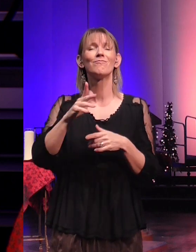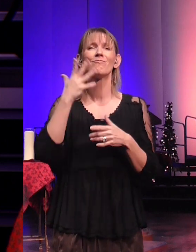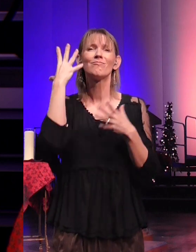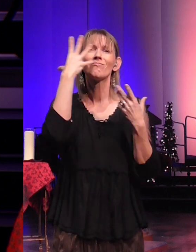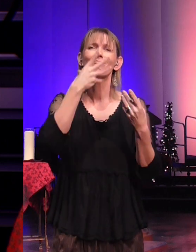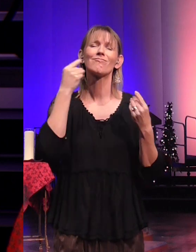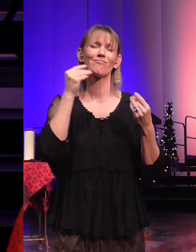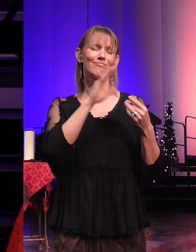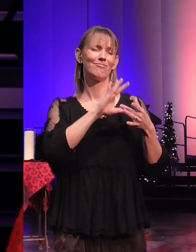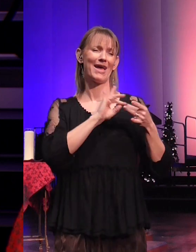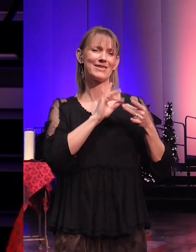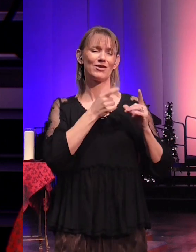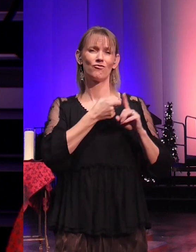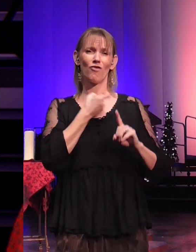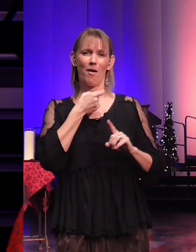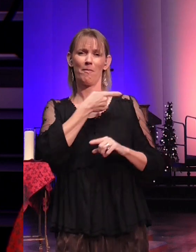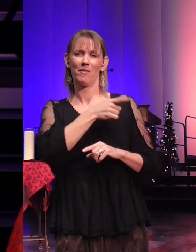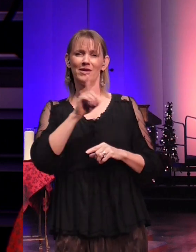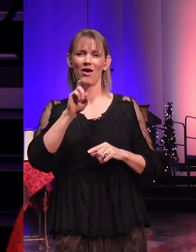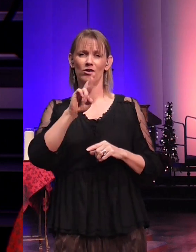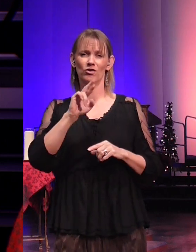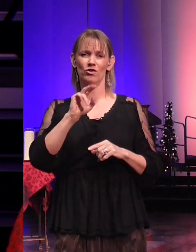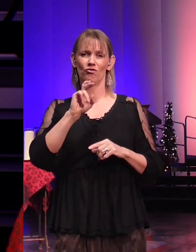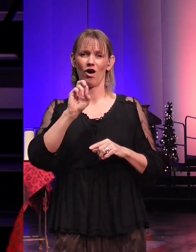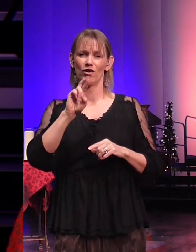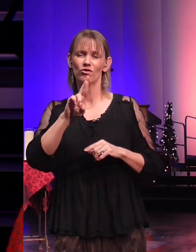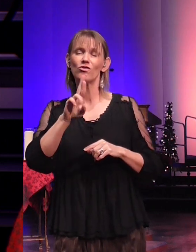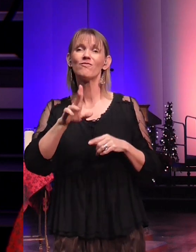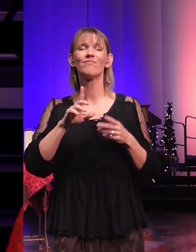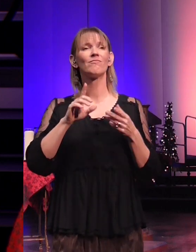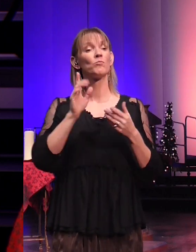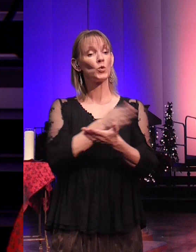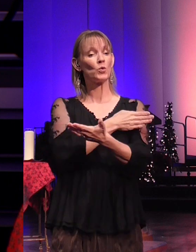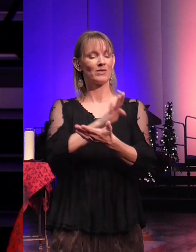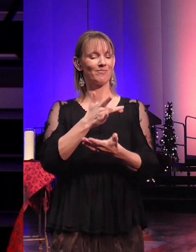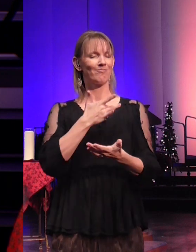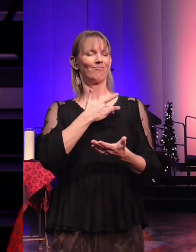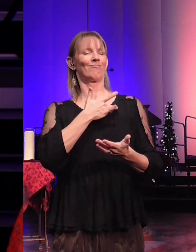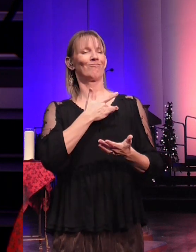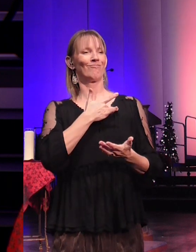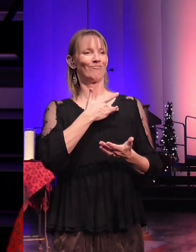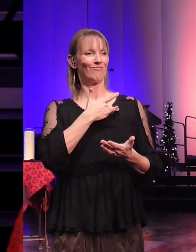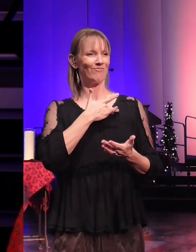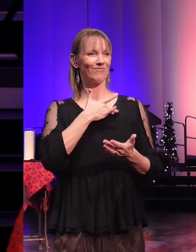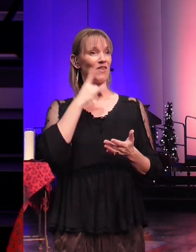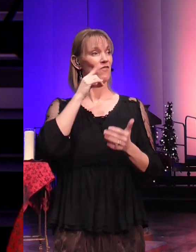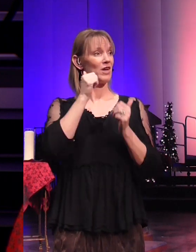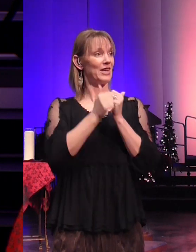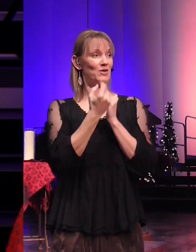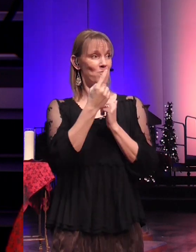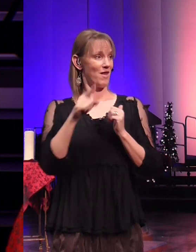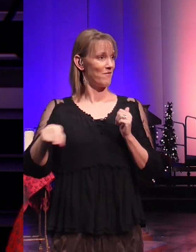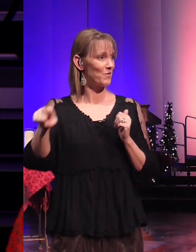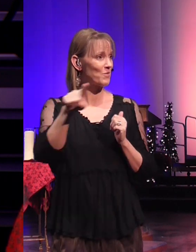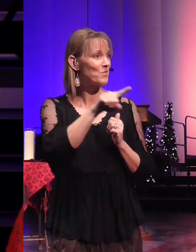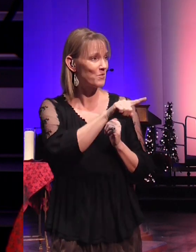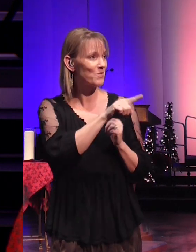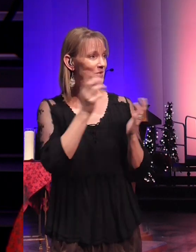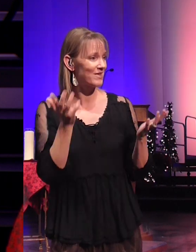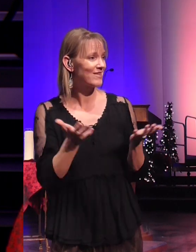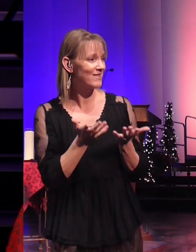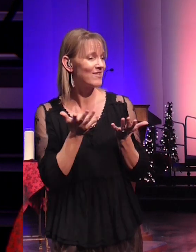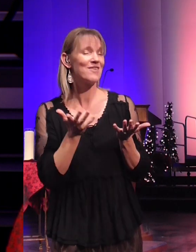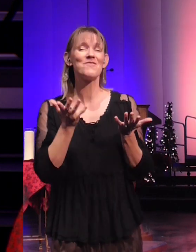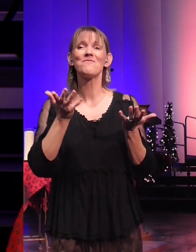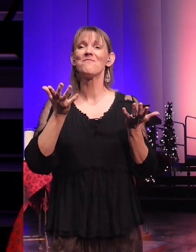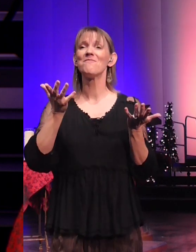beautiful, heartfelt message. For the music that touches our hearts. And for each one of you.